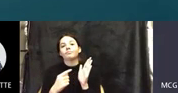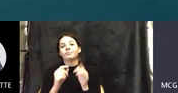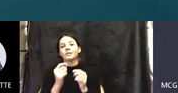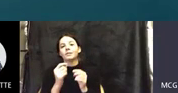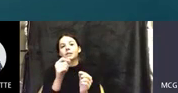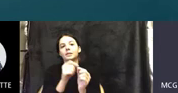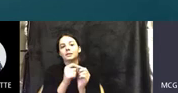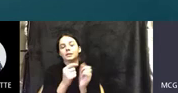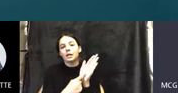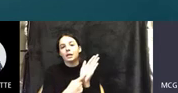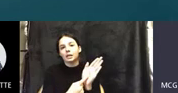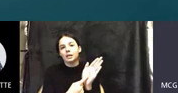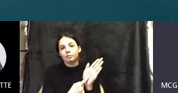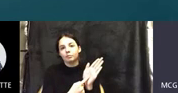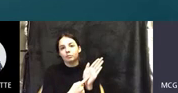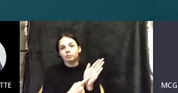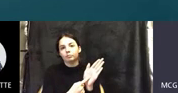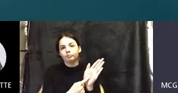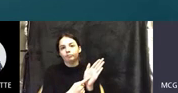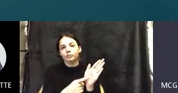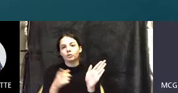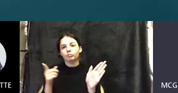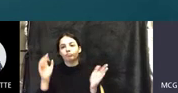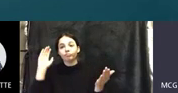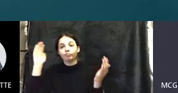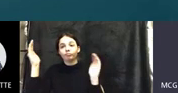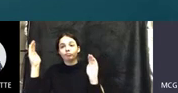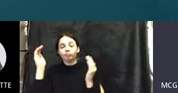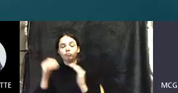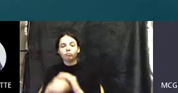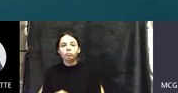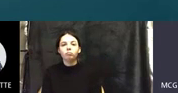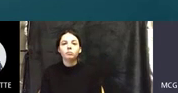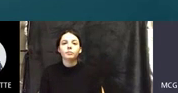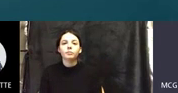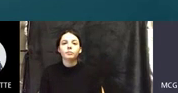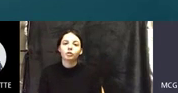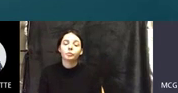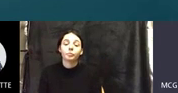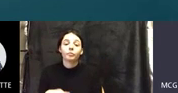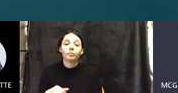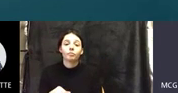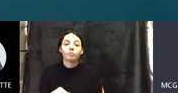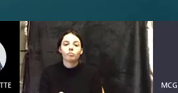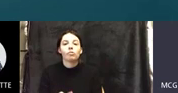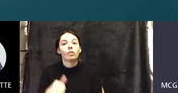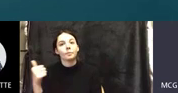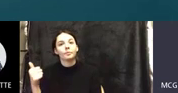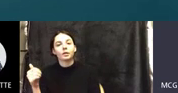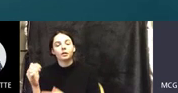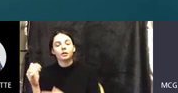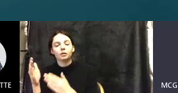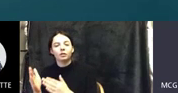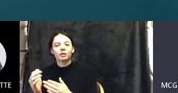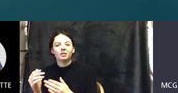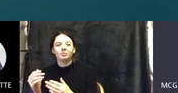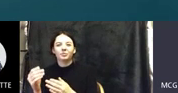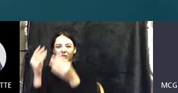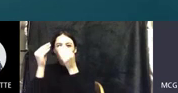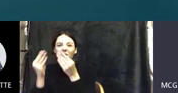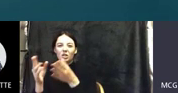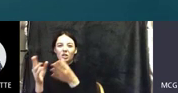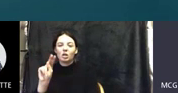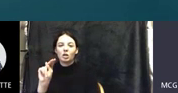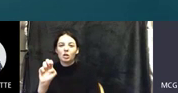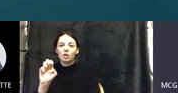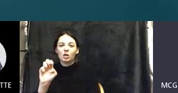versus undocumented. And then something else that's been coming up in the news, or maybe brought to my attention more so, is rape